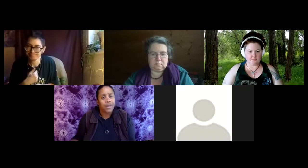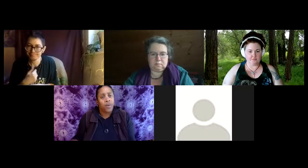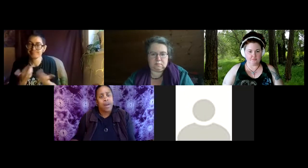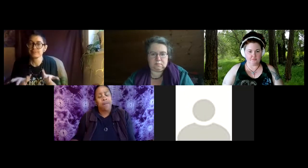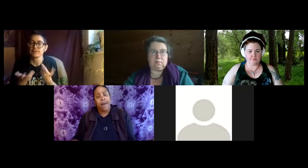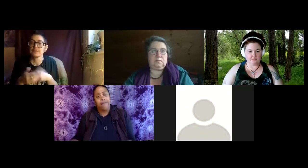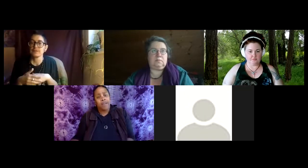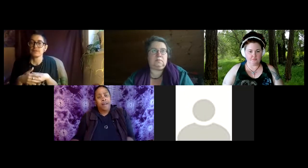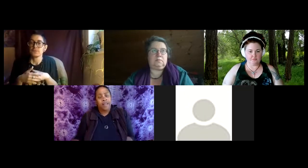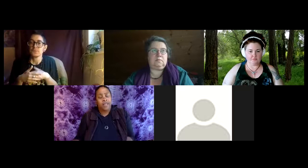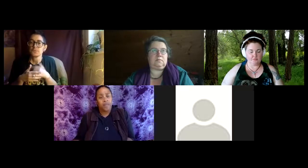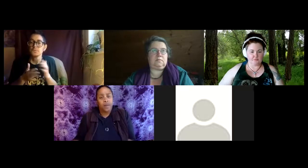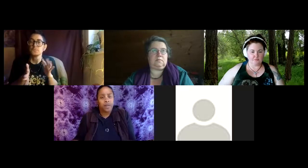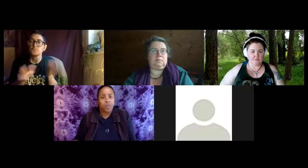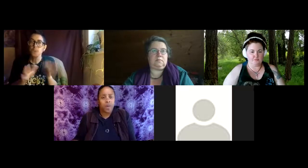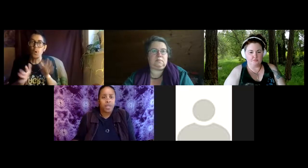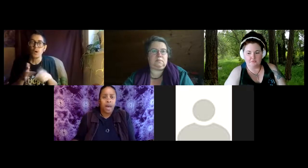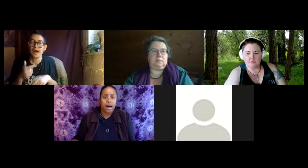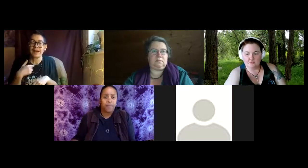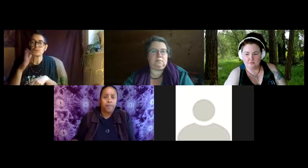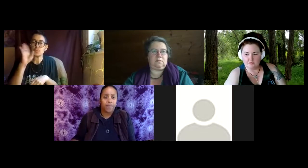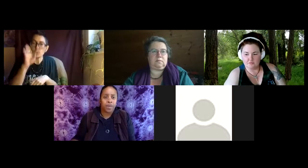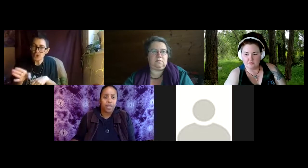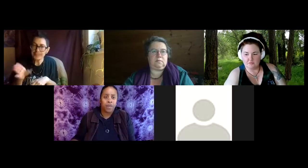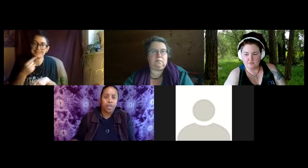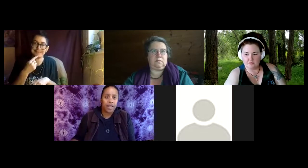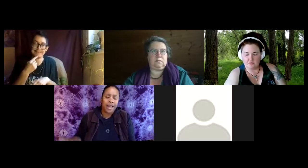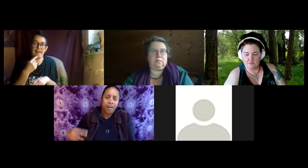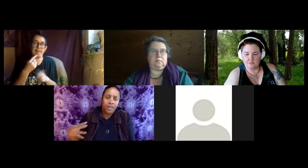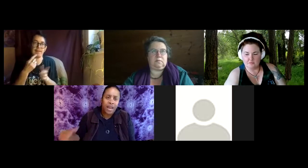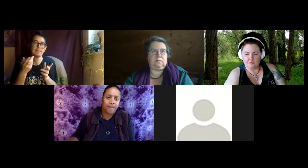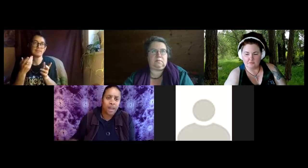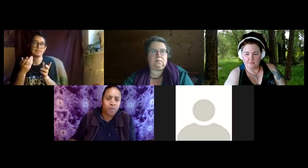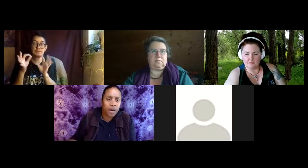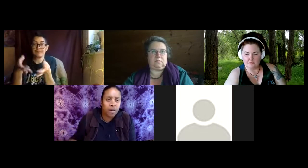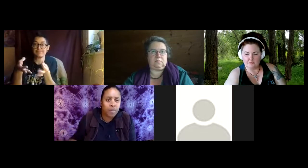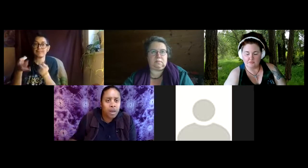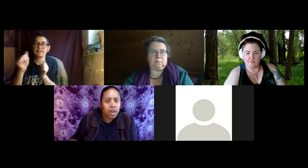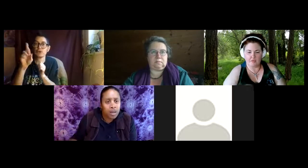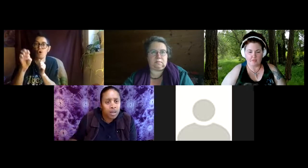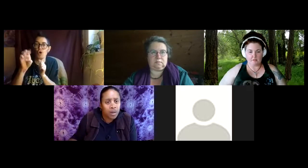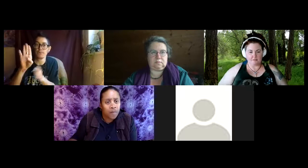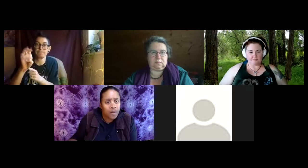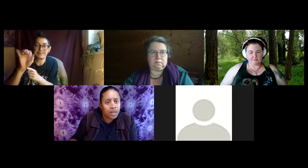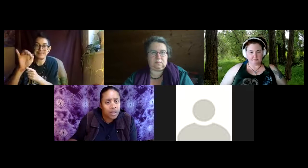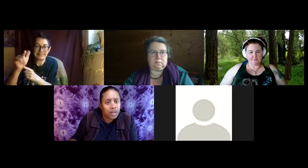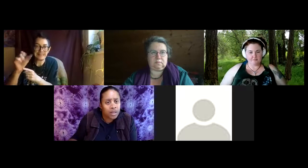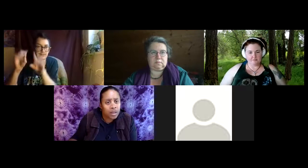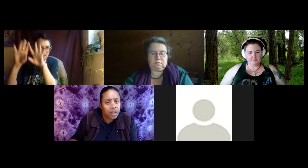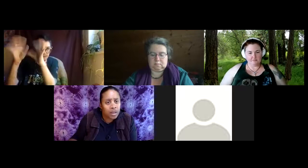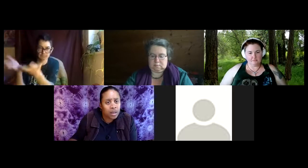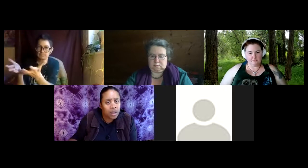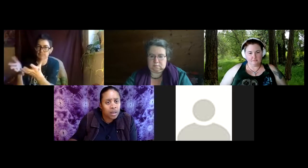and so I don't have direct experience with things outside of that realm. And so for